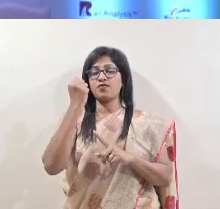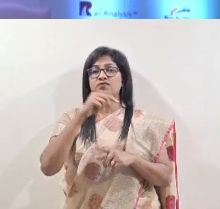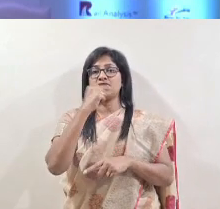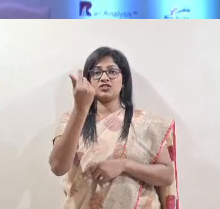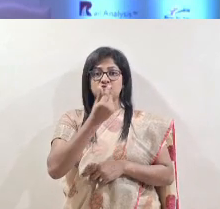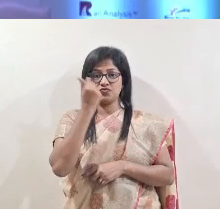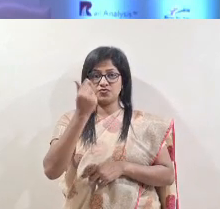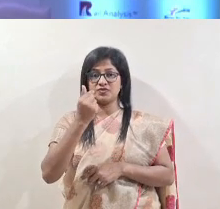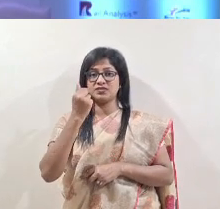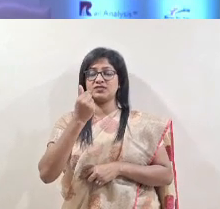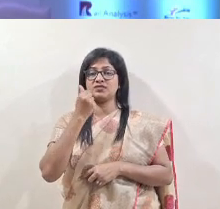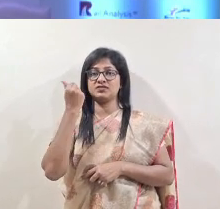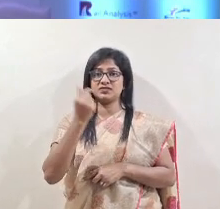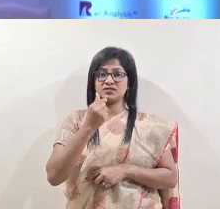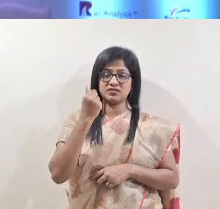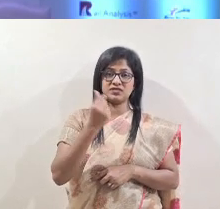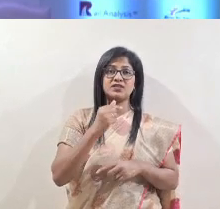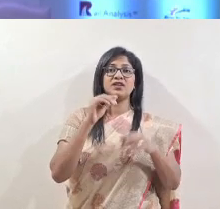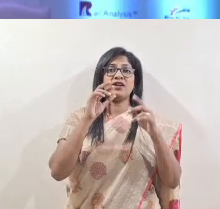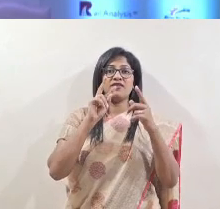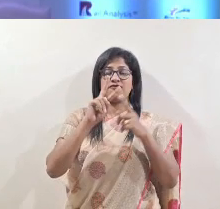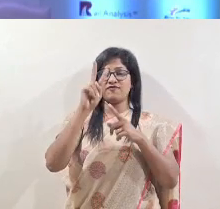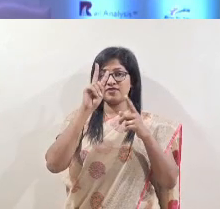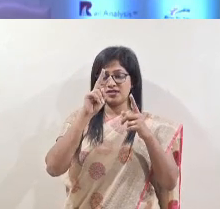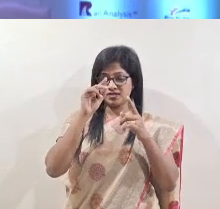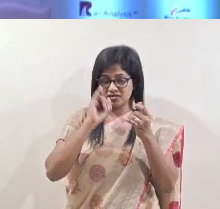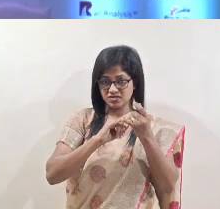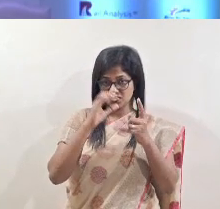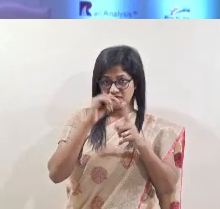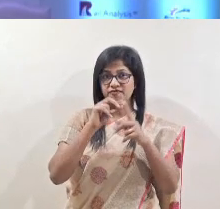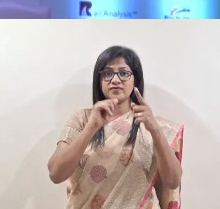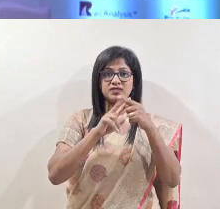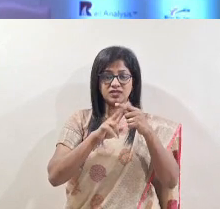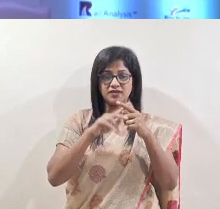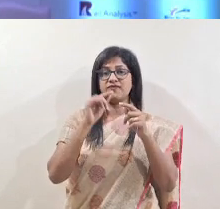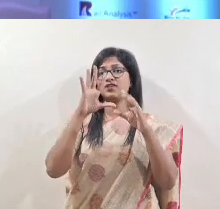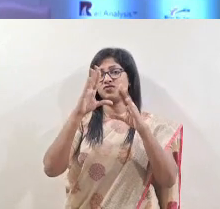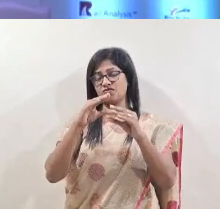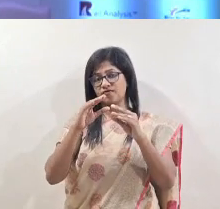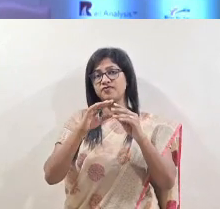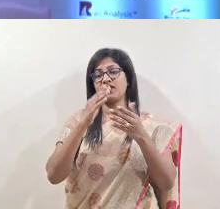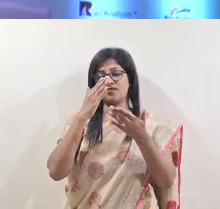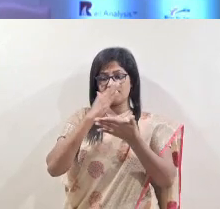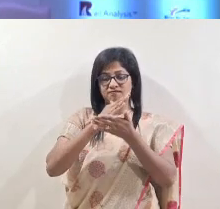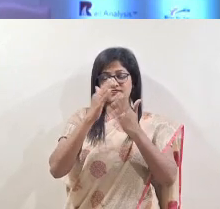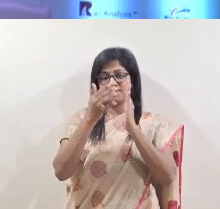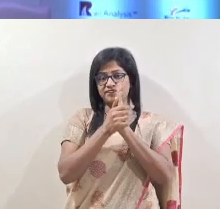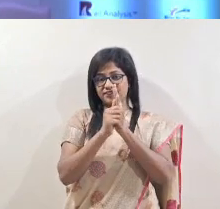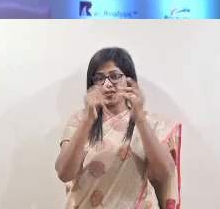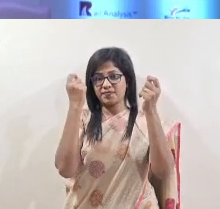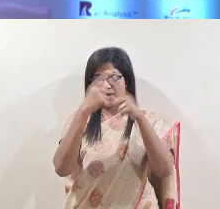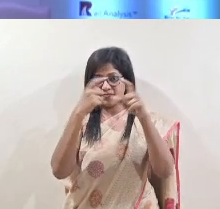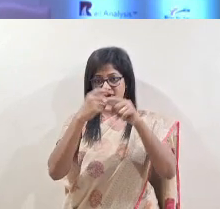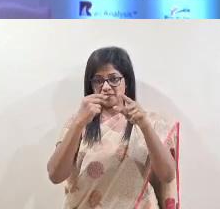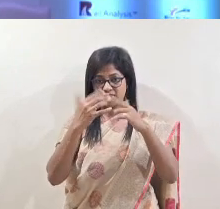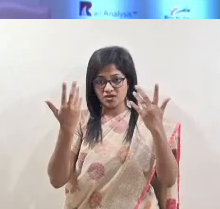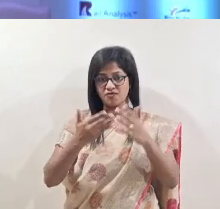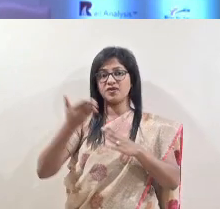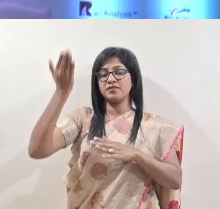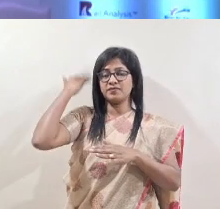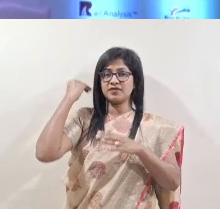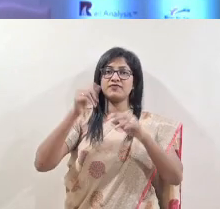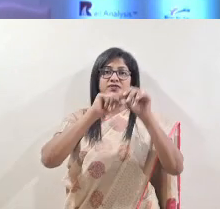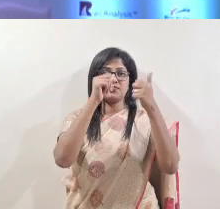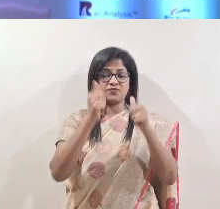of PTV Viswalk software and how the calibration can be done, and all the previous models that have been